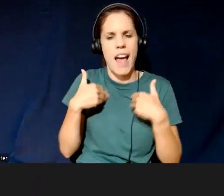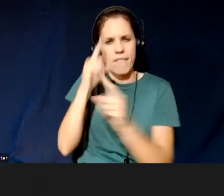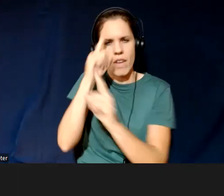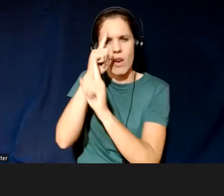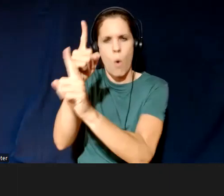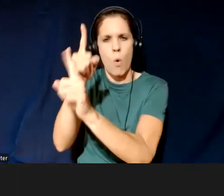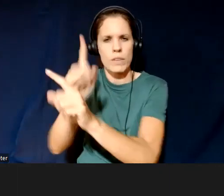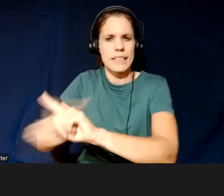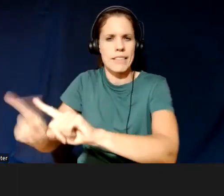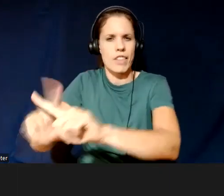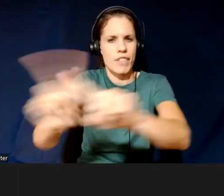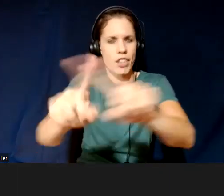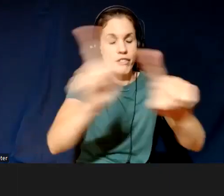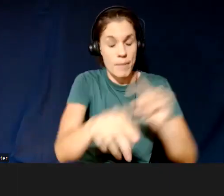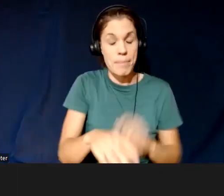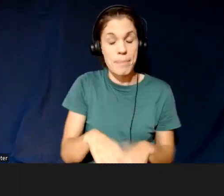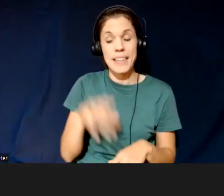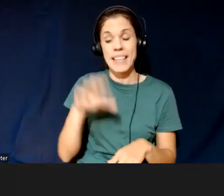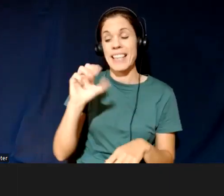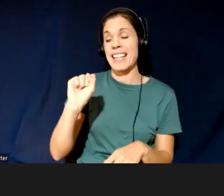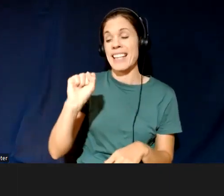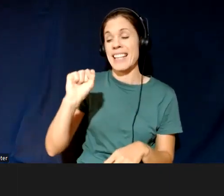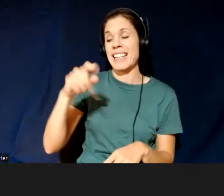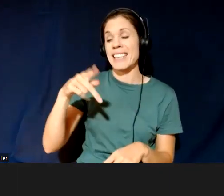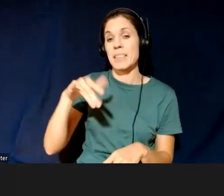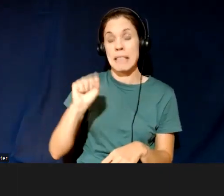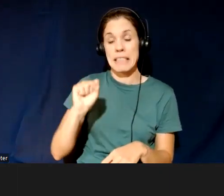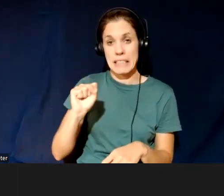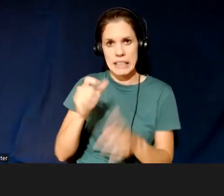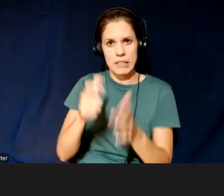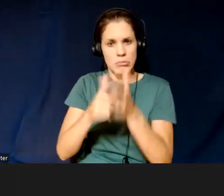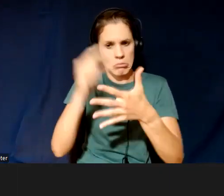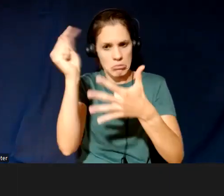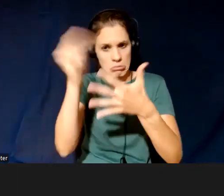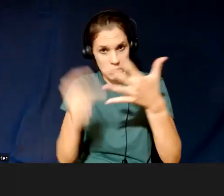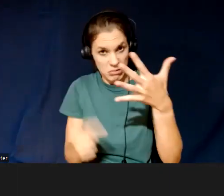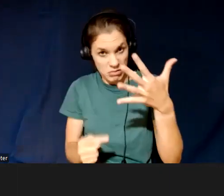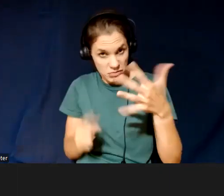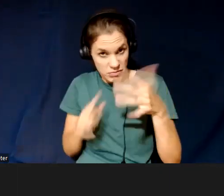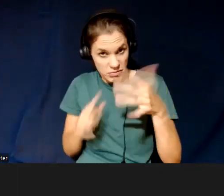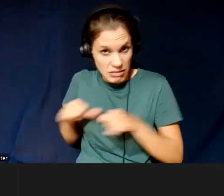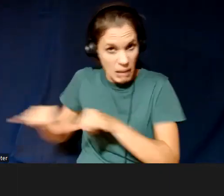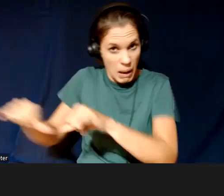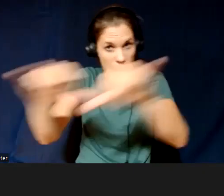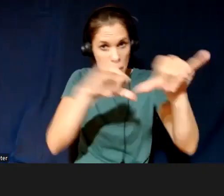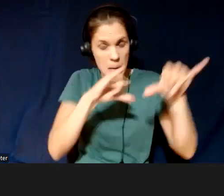species attributes are not uniform across their range, is a statement. Would it make sense to conduct